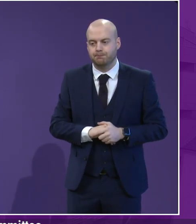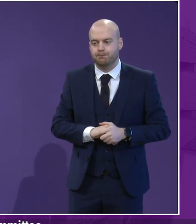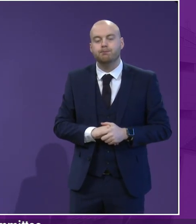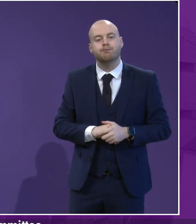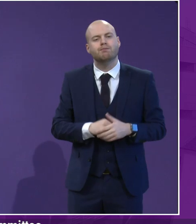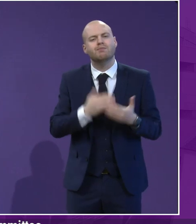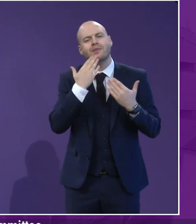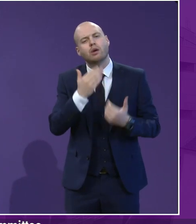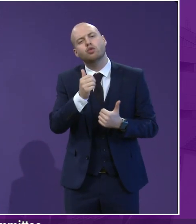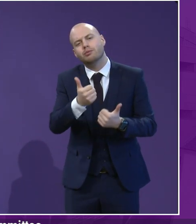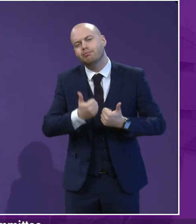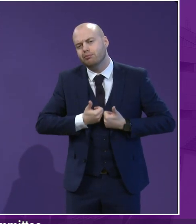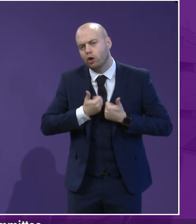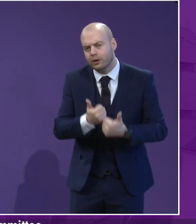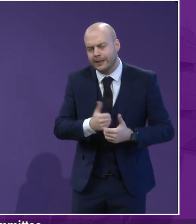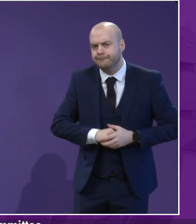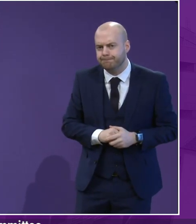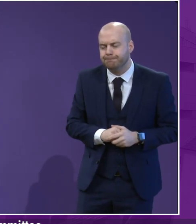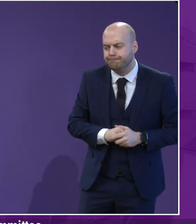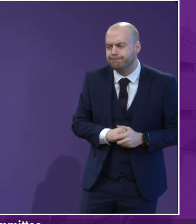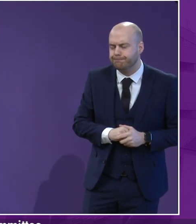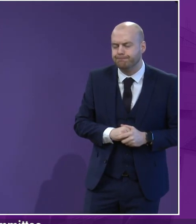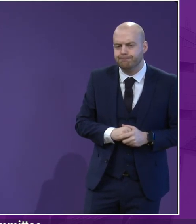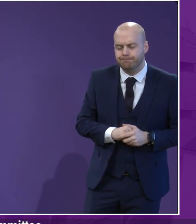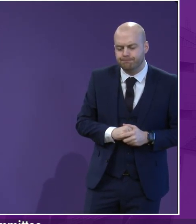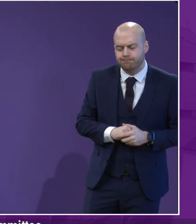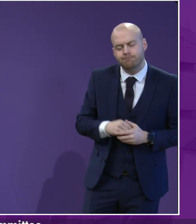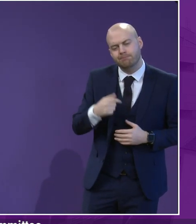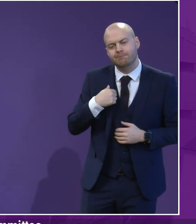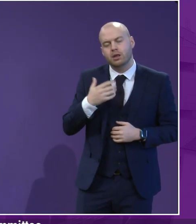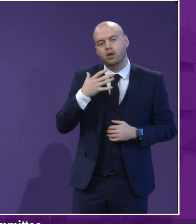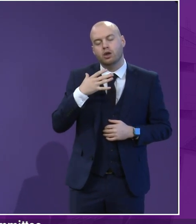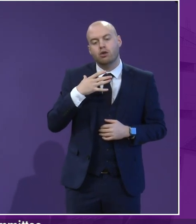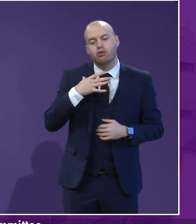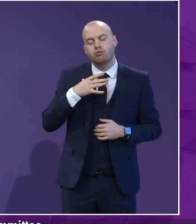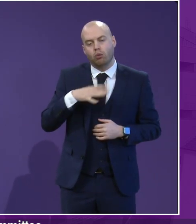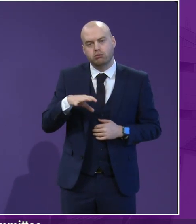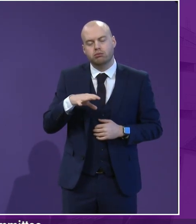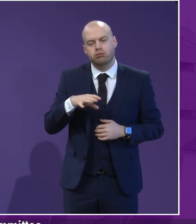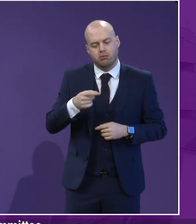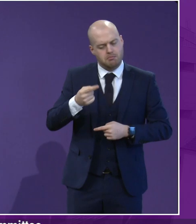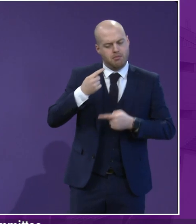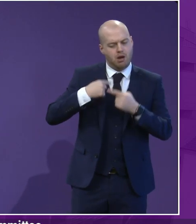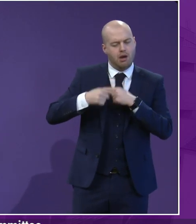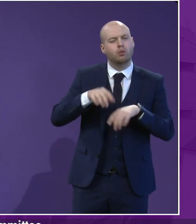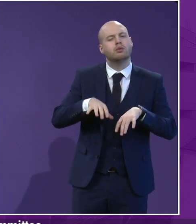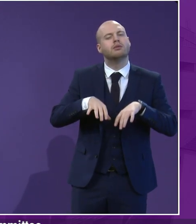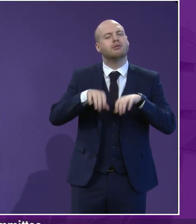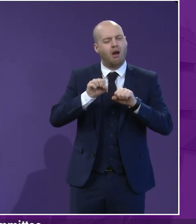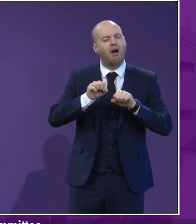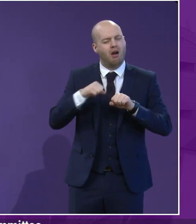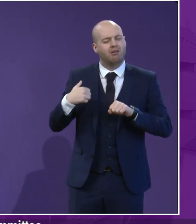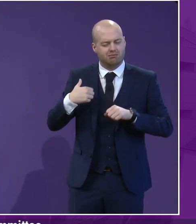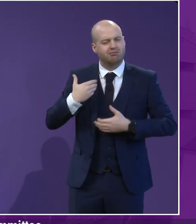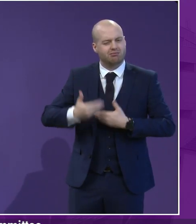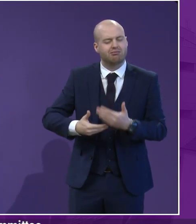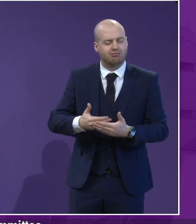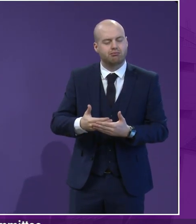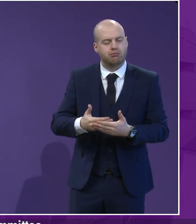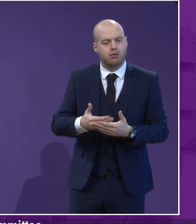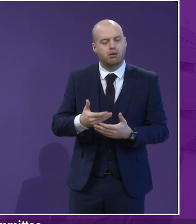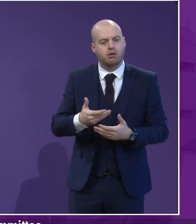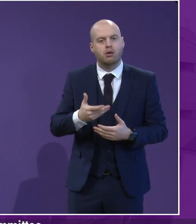not just about making adjustments in classrooms. Yeah, thank you. Mary? No more questions. All right, thank you. I've